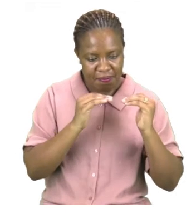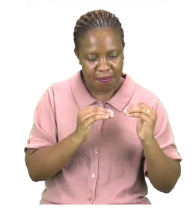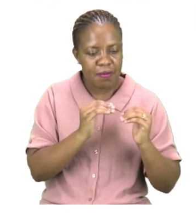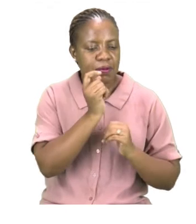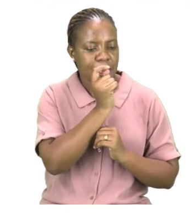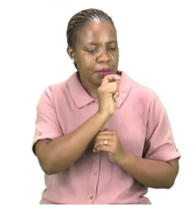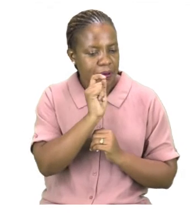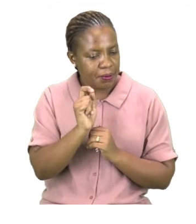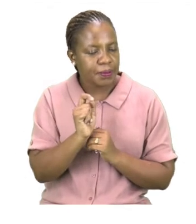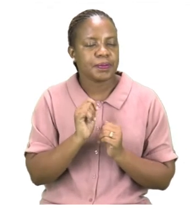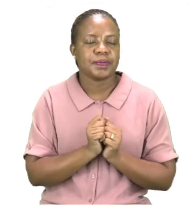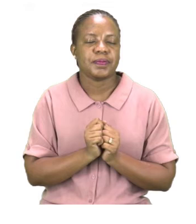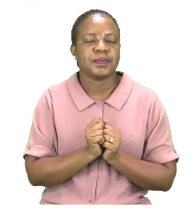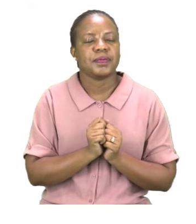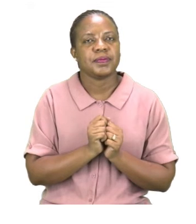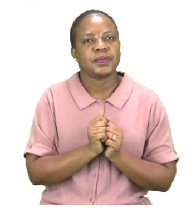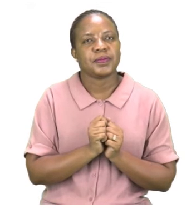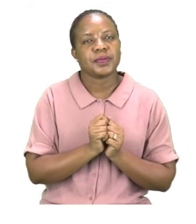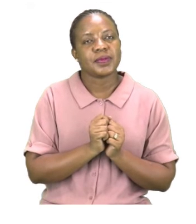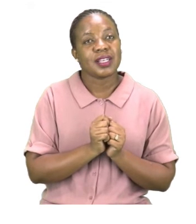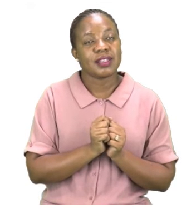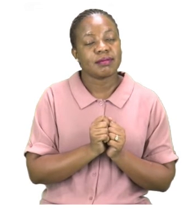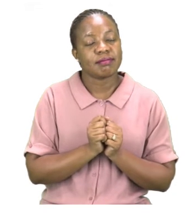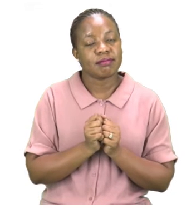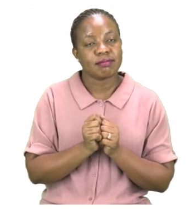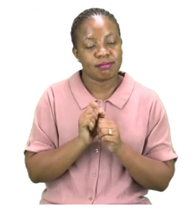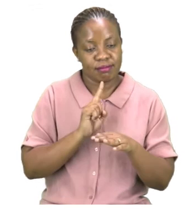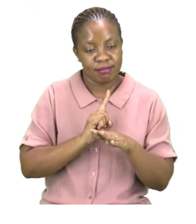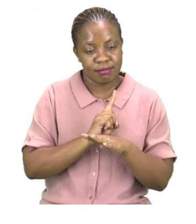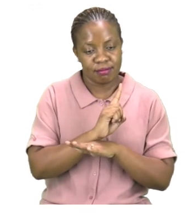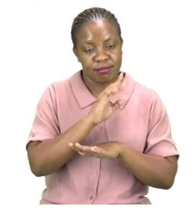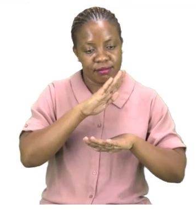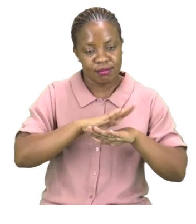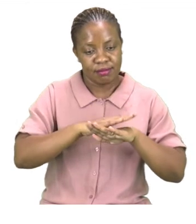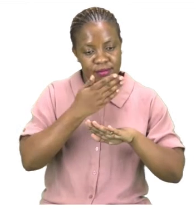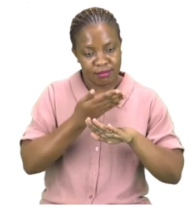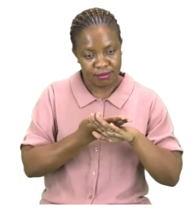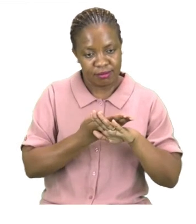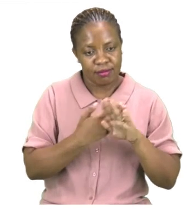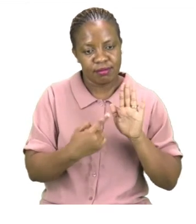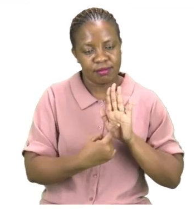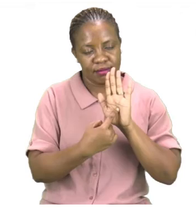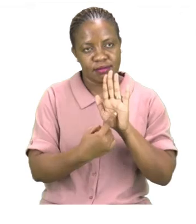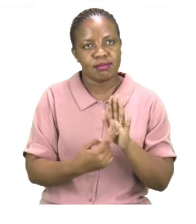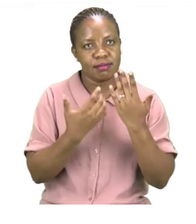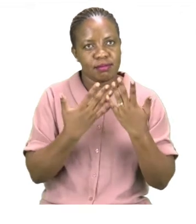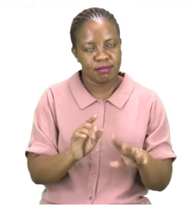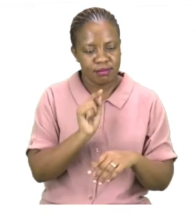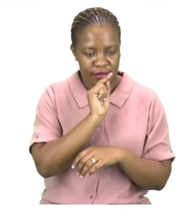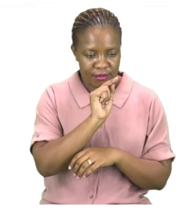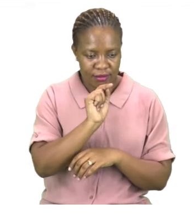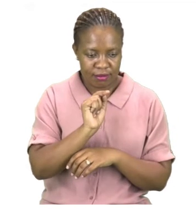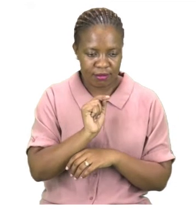have given you an example for the first one, and I would like you to trace. Now we are going to do the second